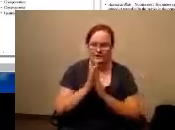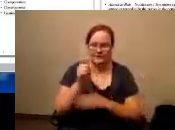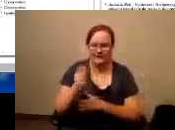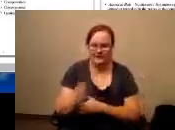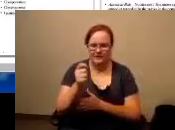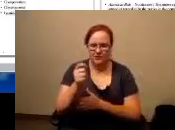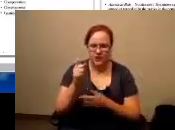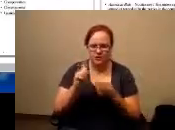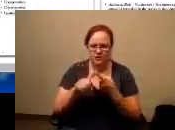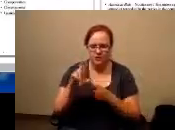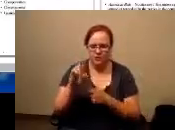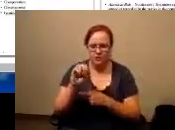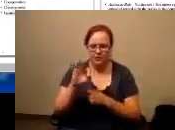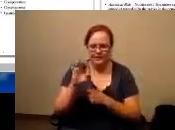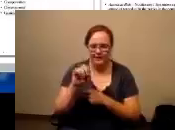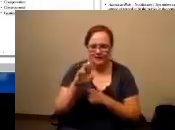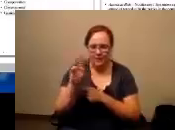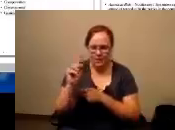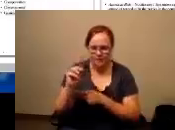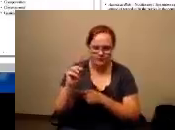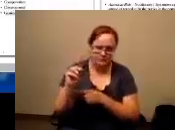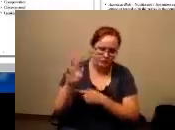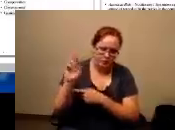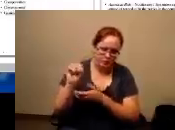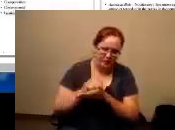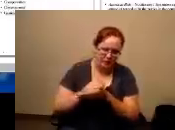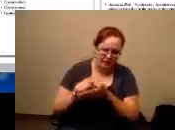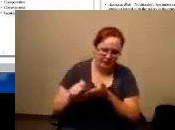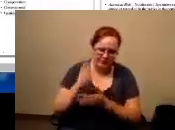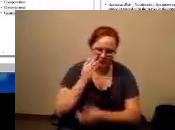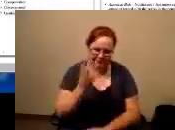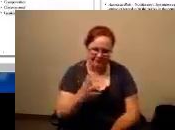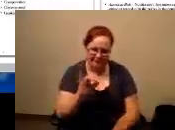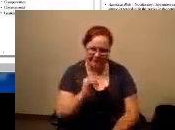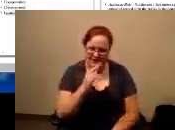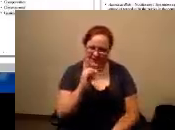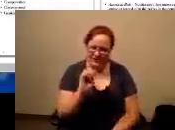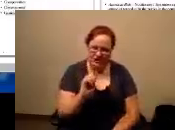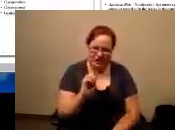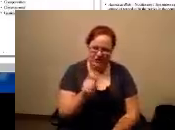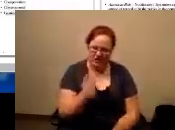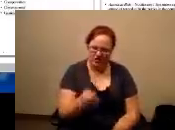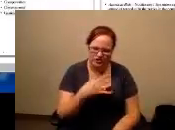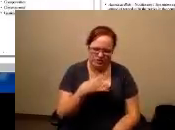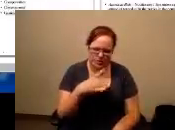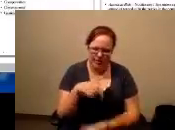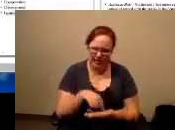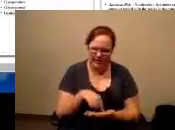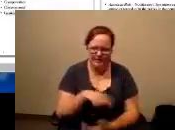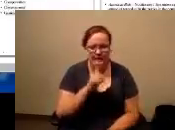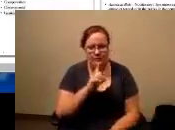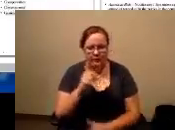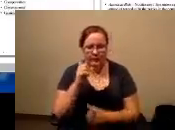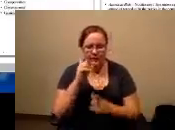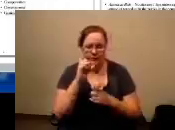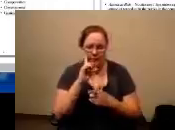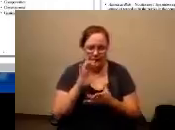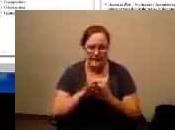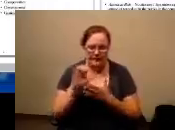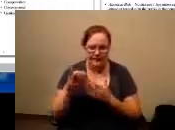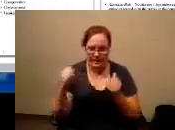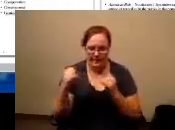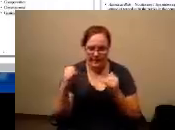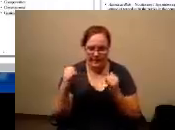to reform it and to effectively rewrite it. I will tell you, judges aren't crazy about this. They really believe parties should be stuck with